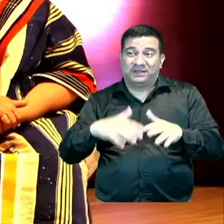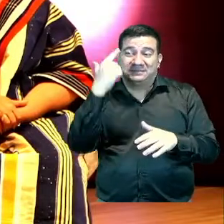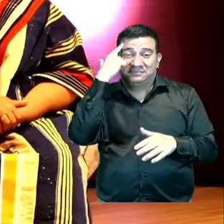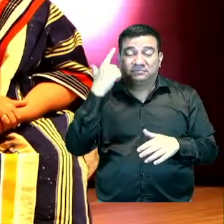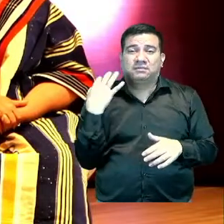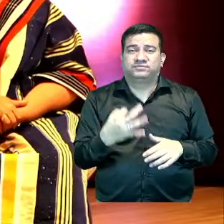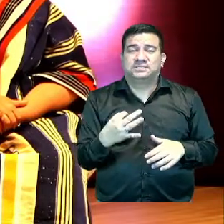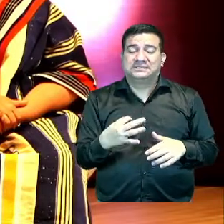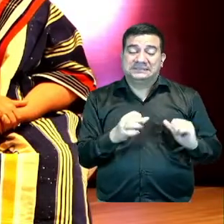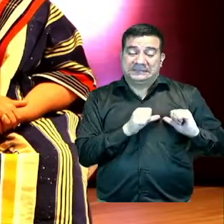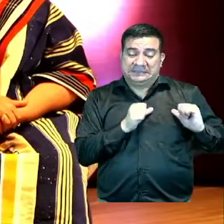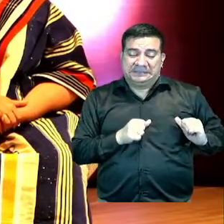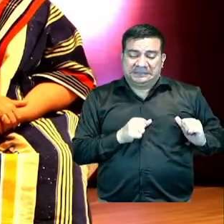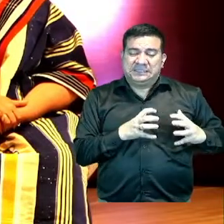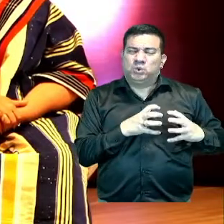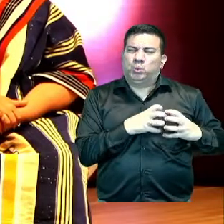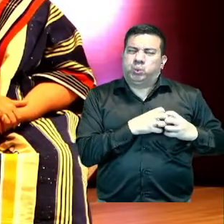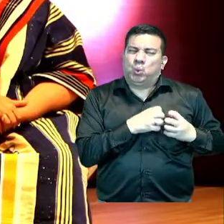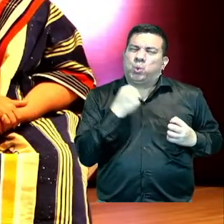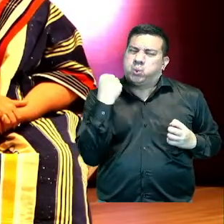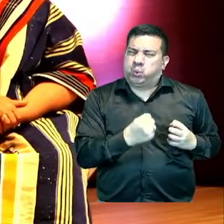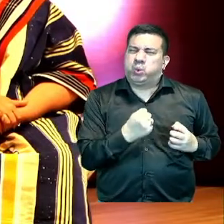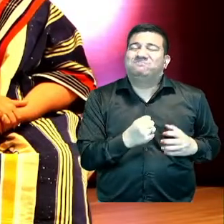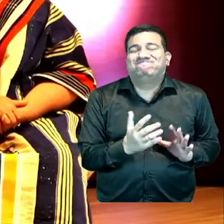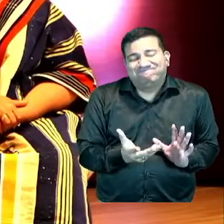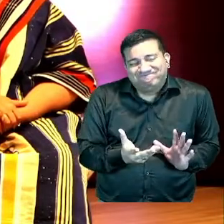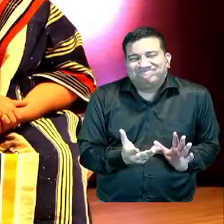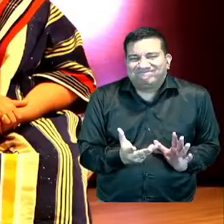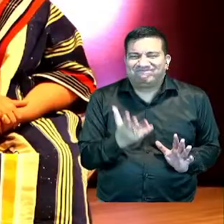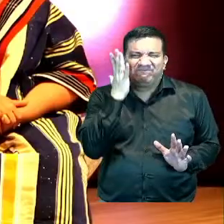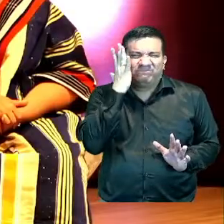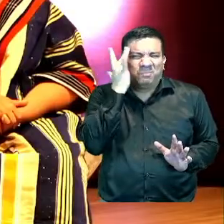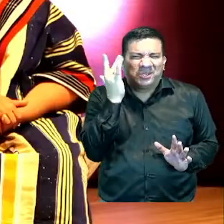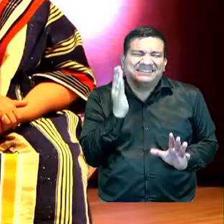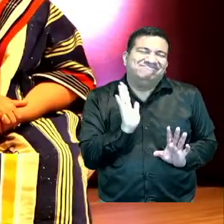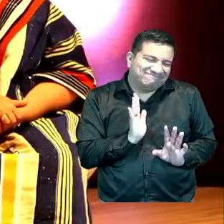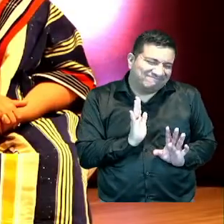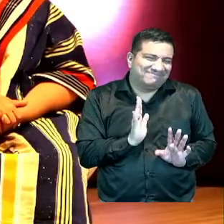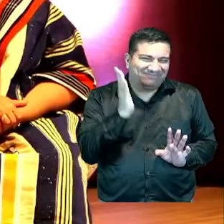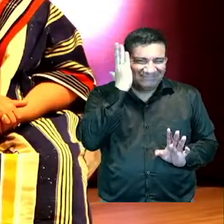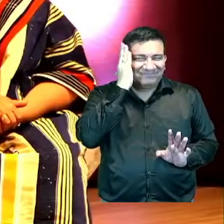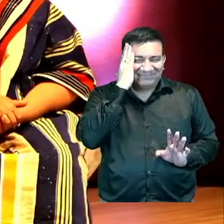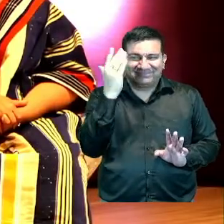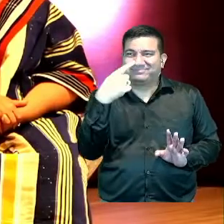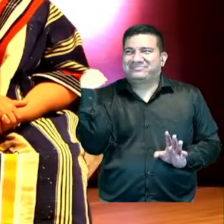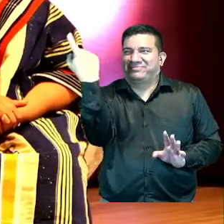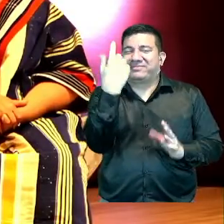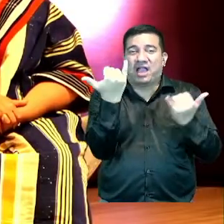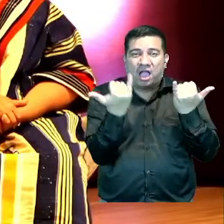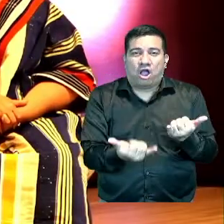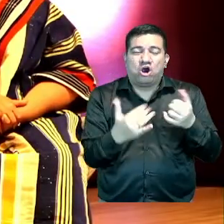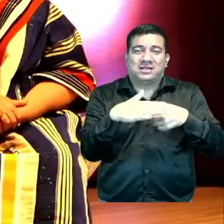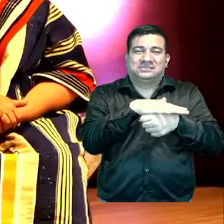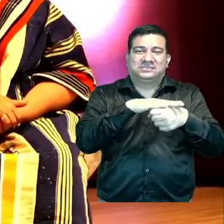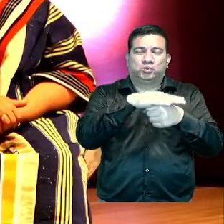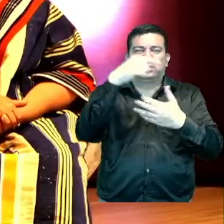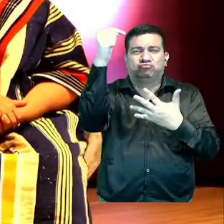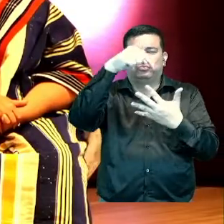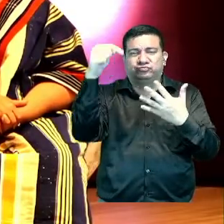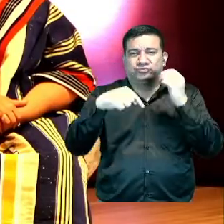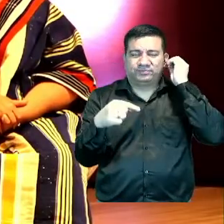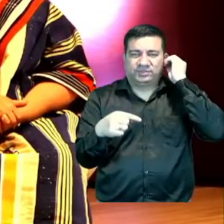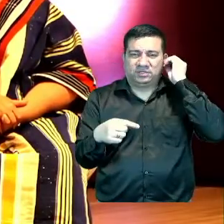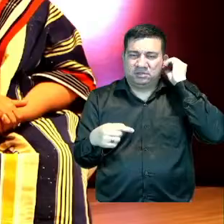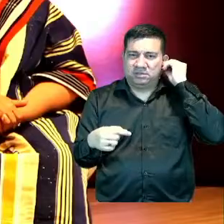Although sometimes my heart hurts, but I won't be tired because I am assured that the conditions that we have today